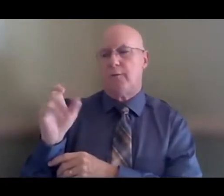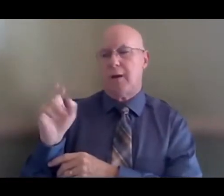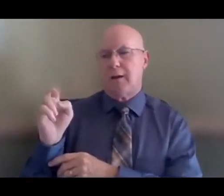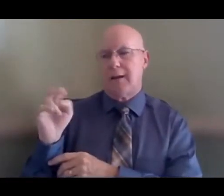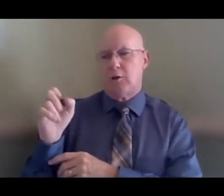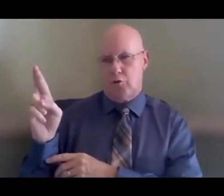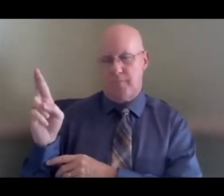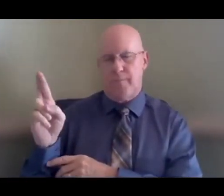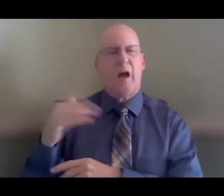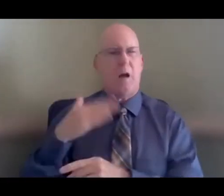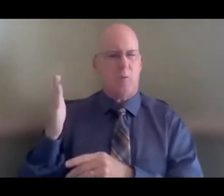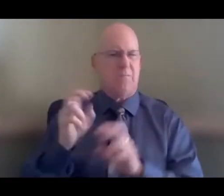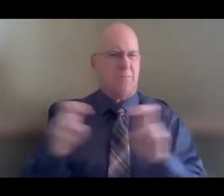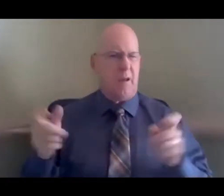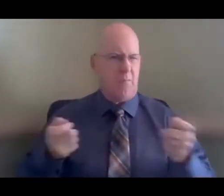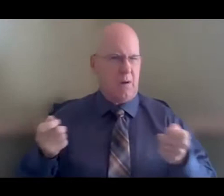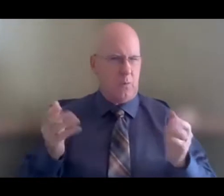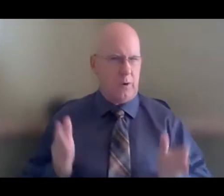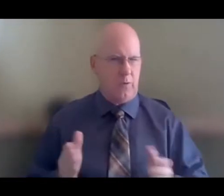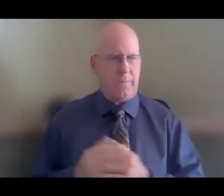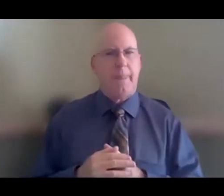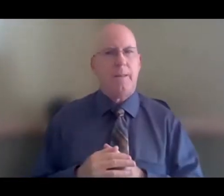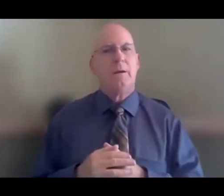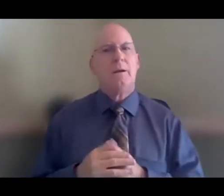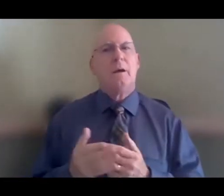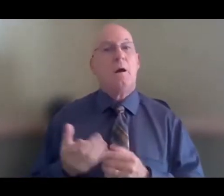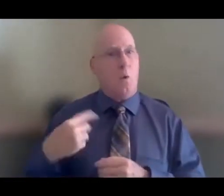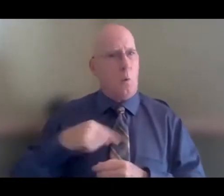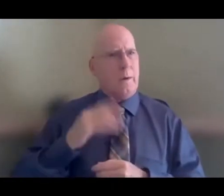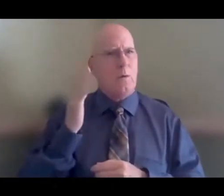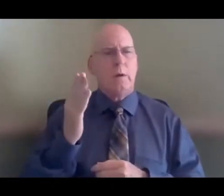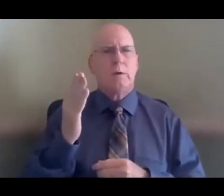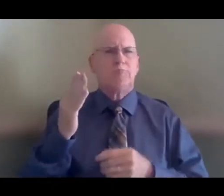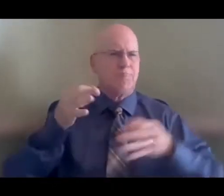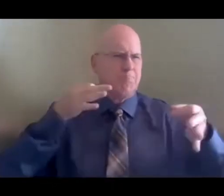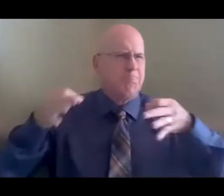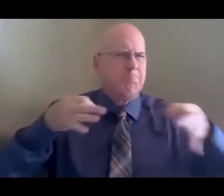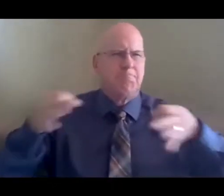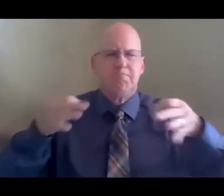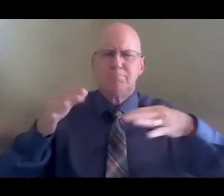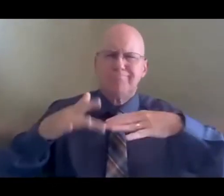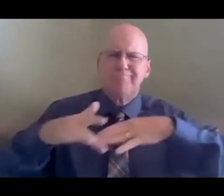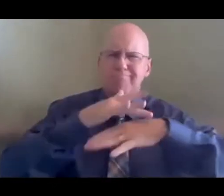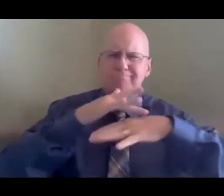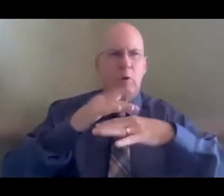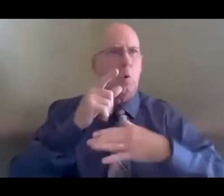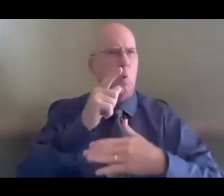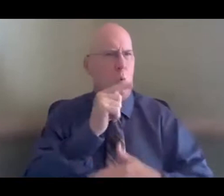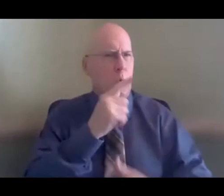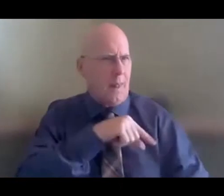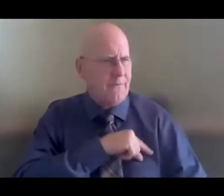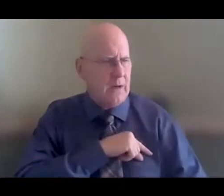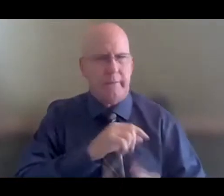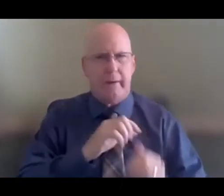So during our time together, we're going to cover a very high-level overview of ABLE accounts. Who is eligible,